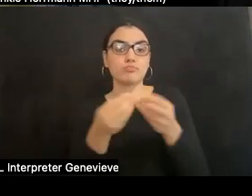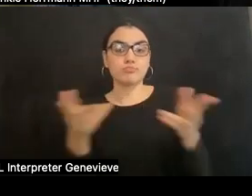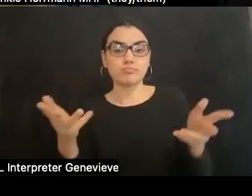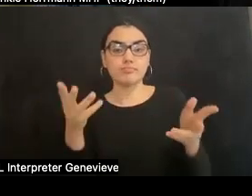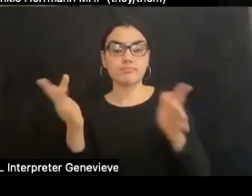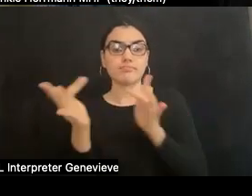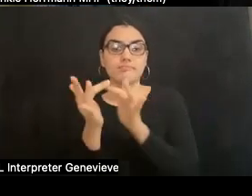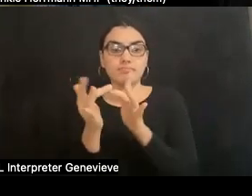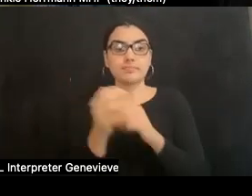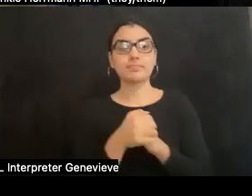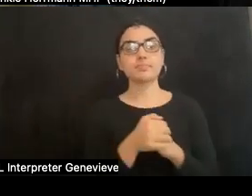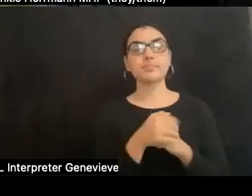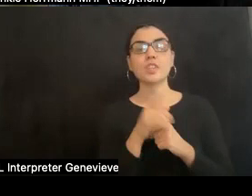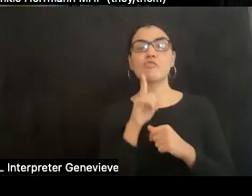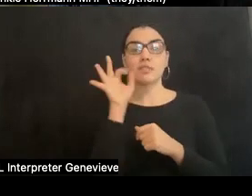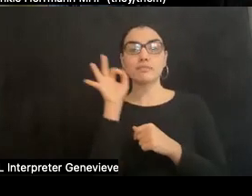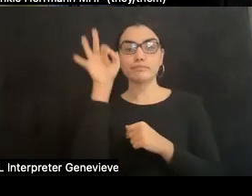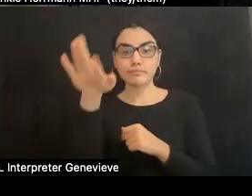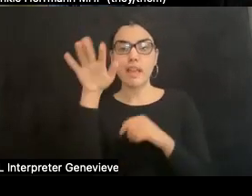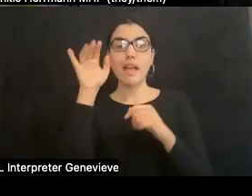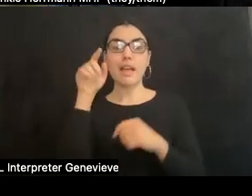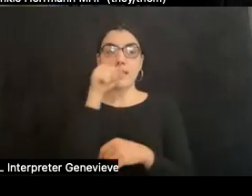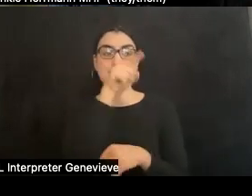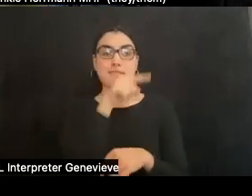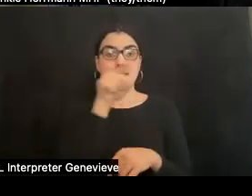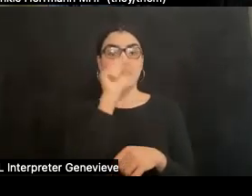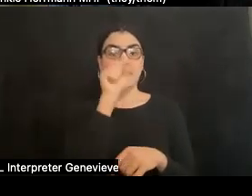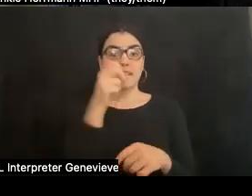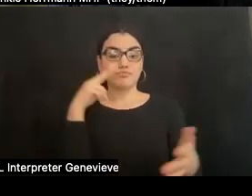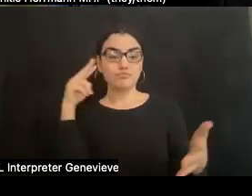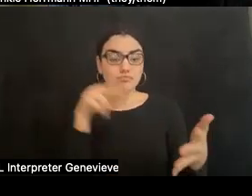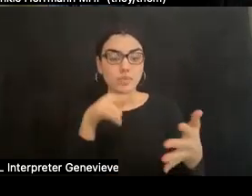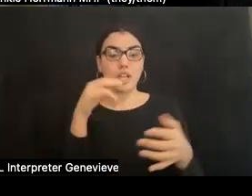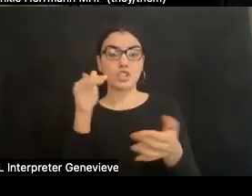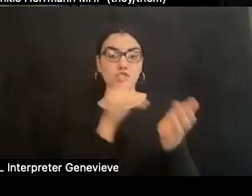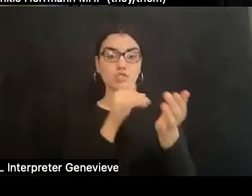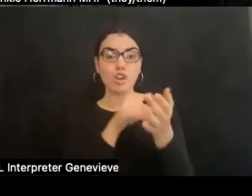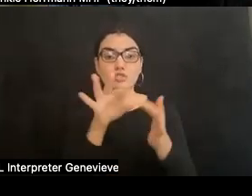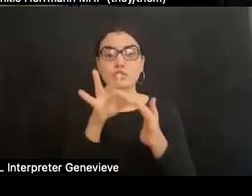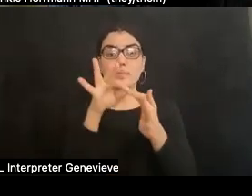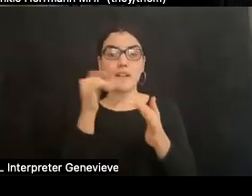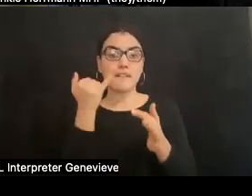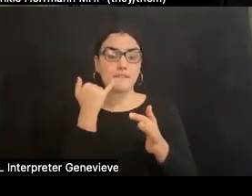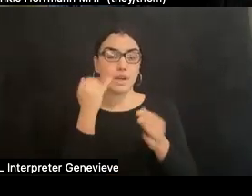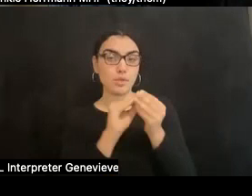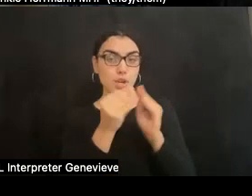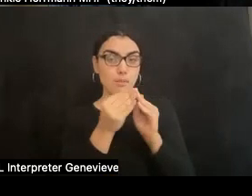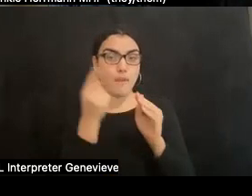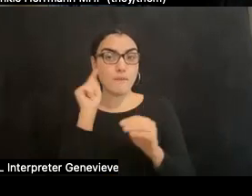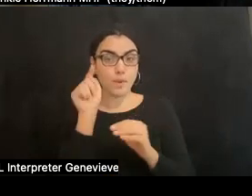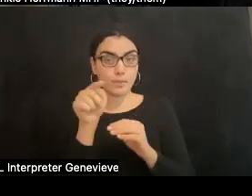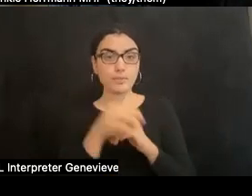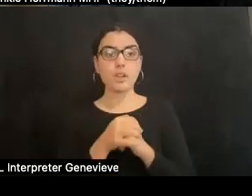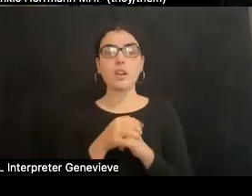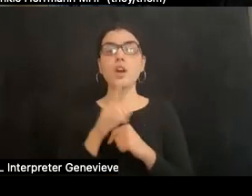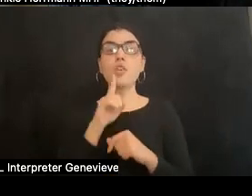So a tip is they can look up the doctor, specialist, phone number for you. They're not going to know anything about the